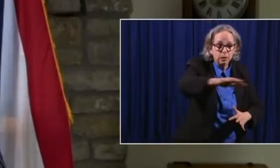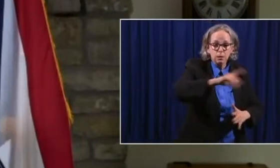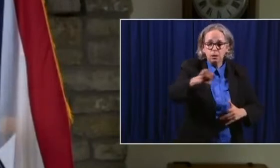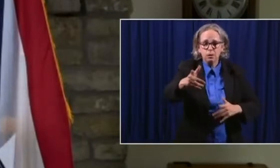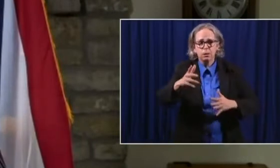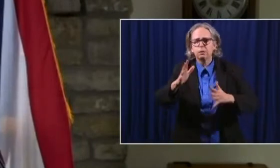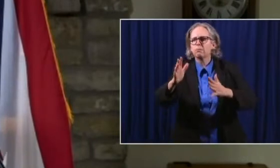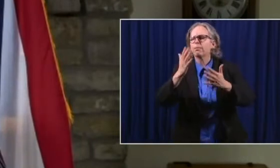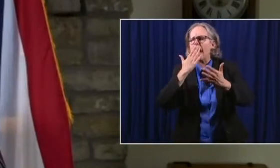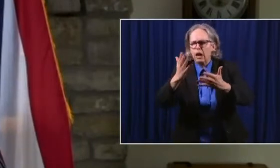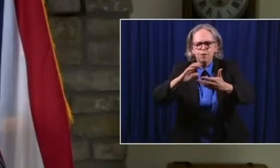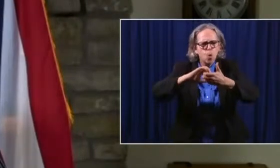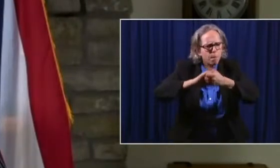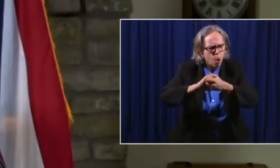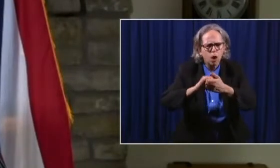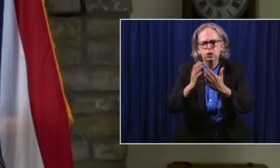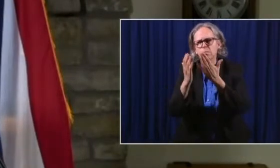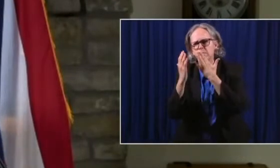that.